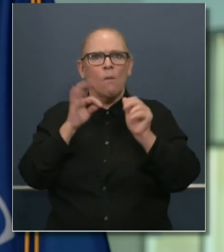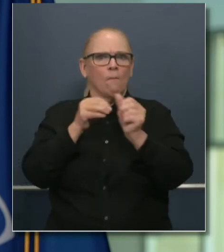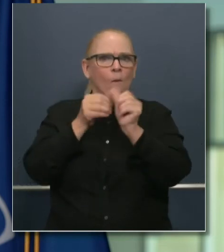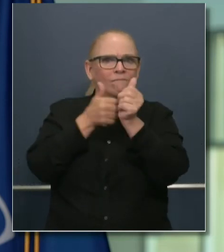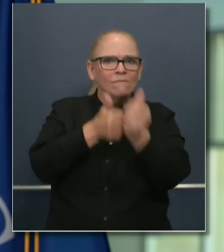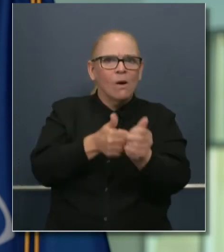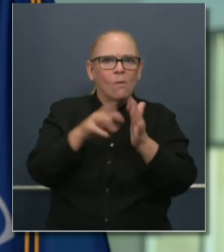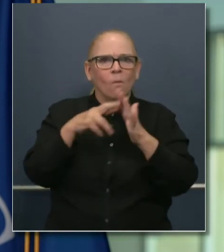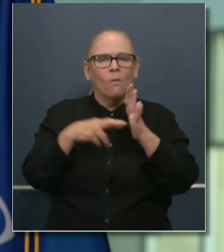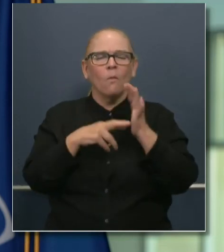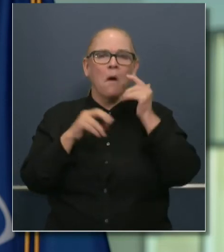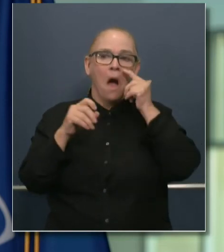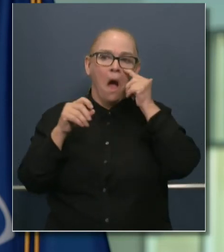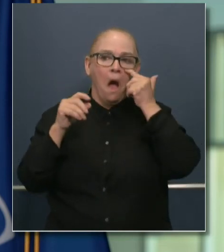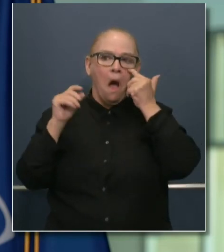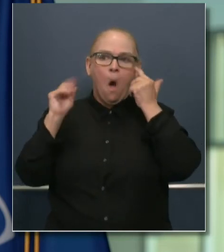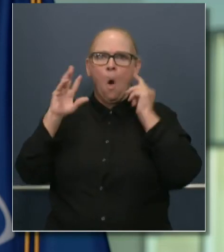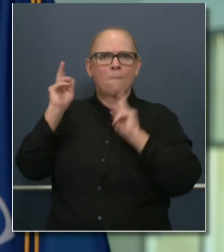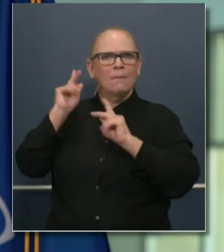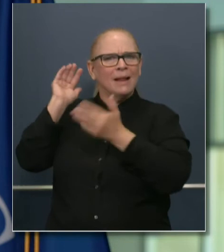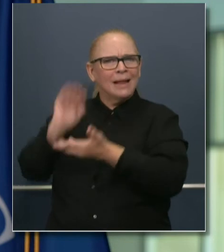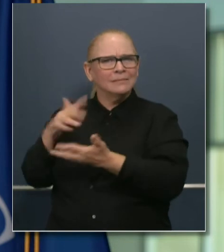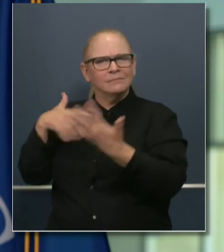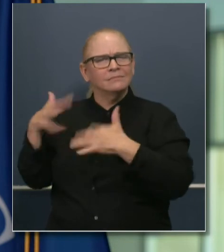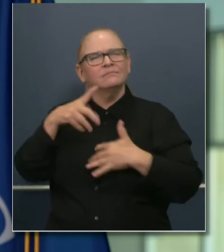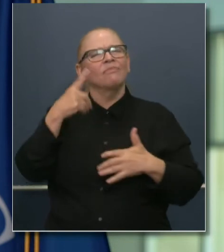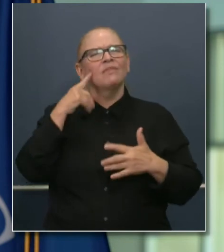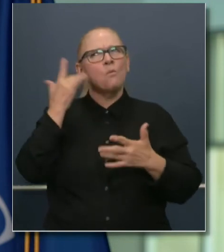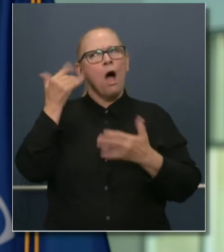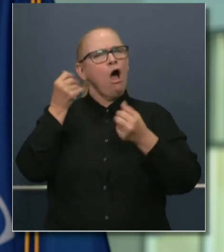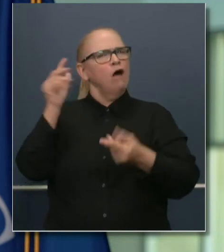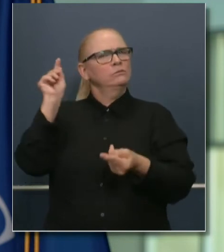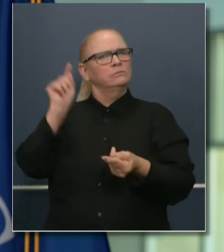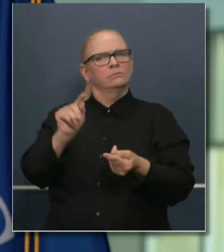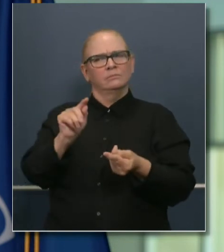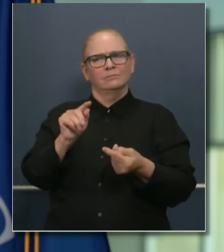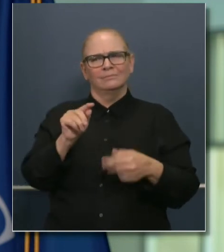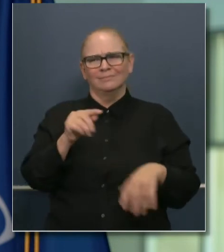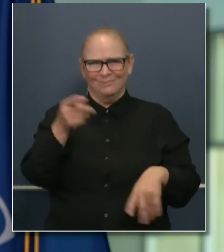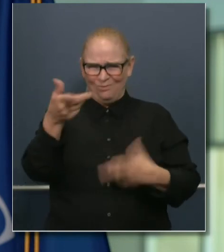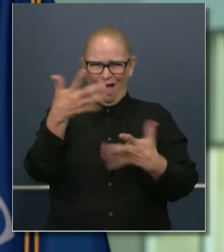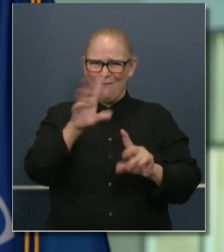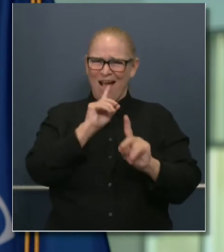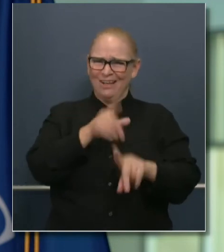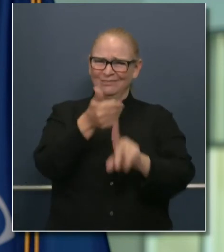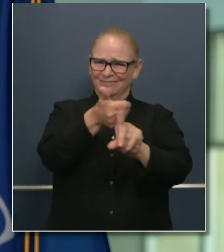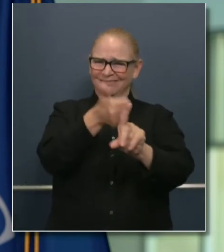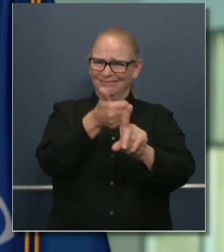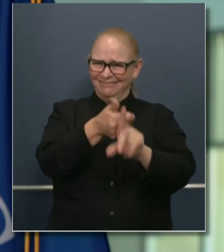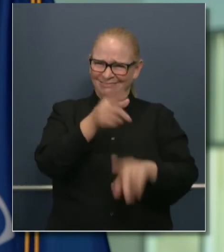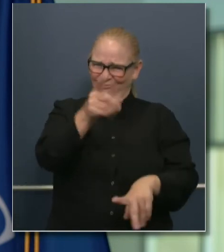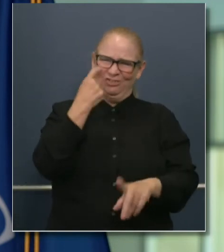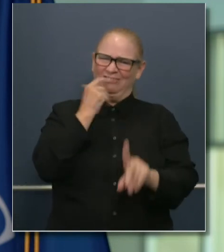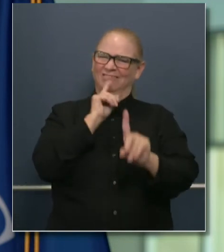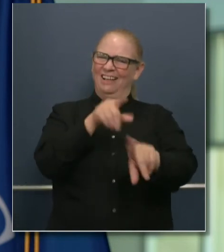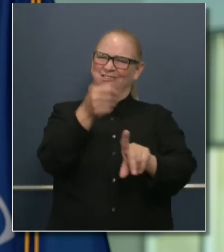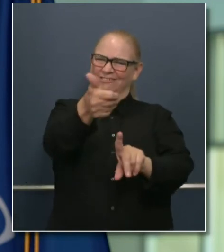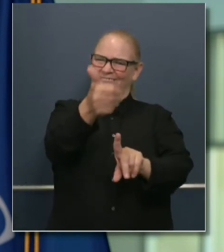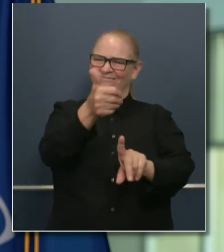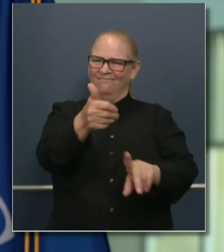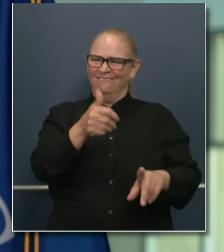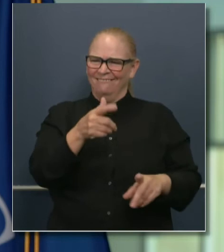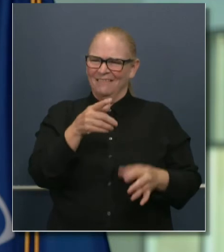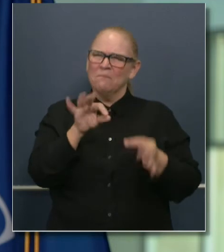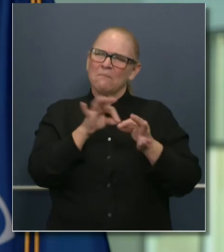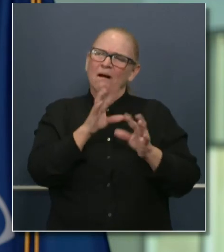helping us out here? Yeah, I think you answered your own question, and I say that with deep respect, because I think it's a good question, an important question.